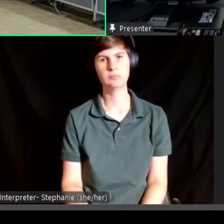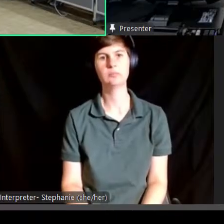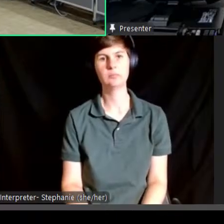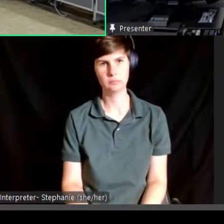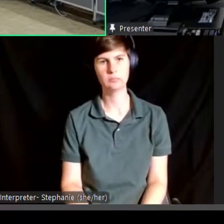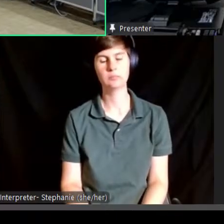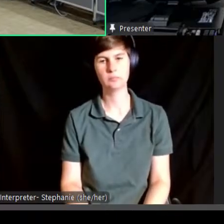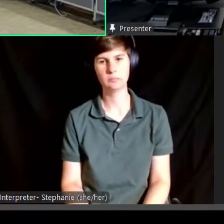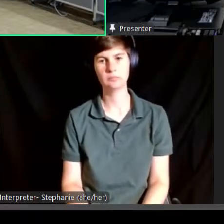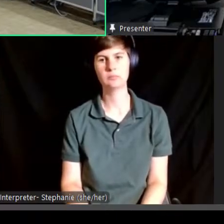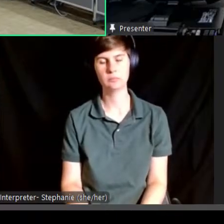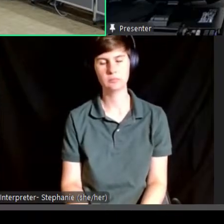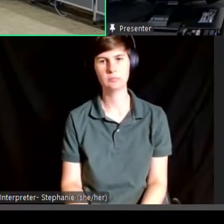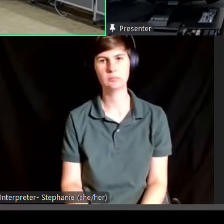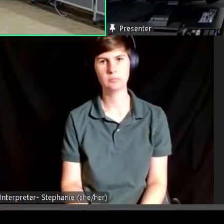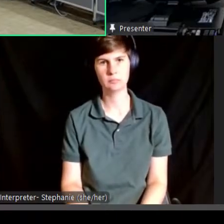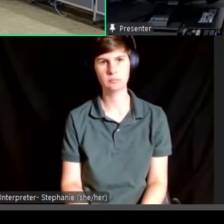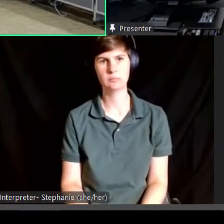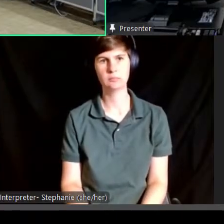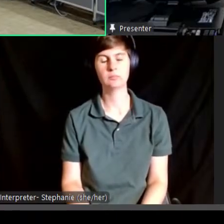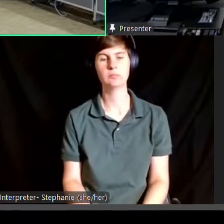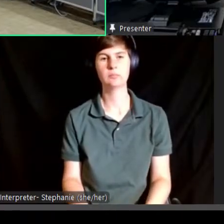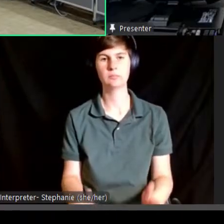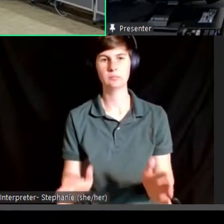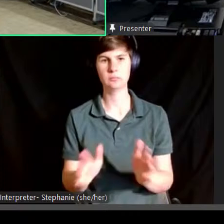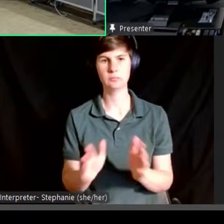That's all for